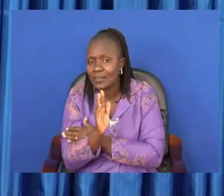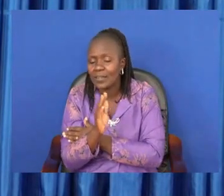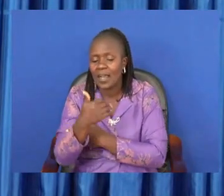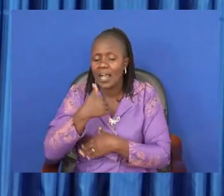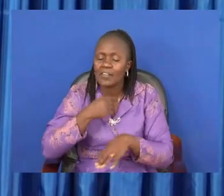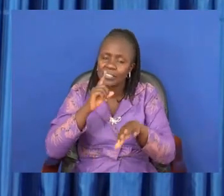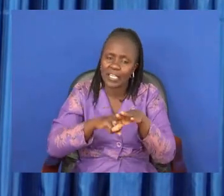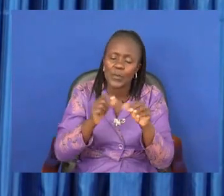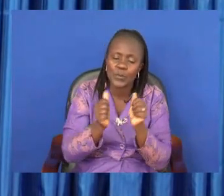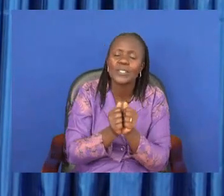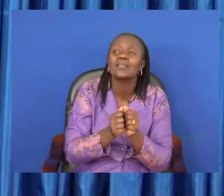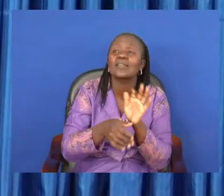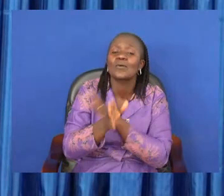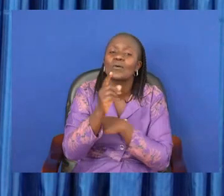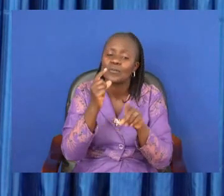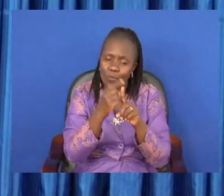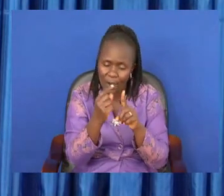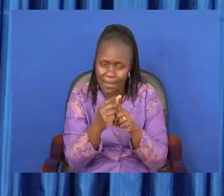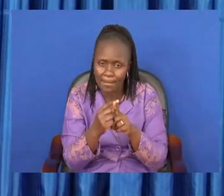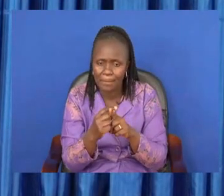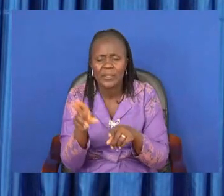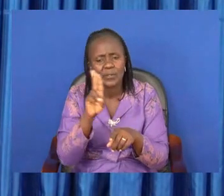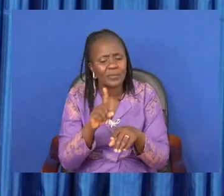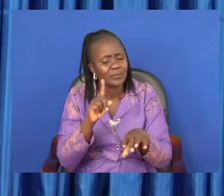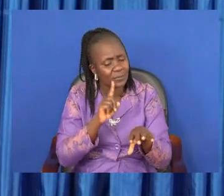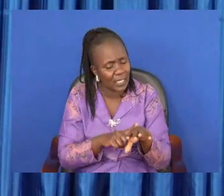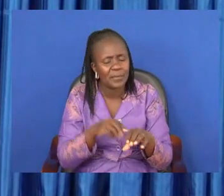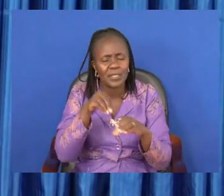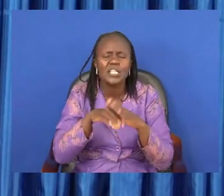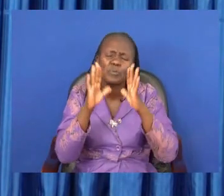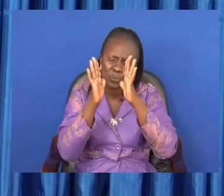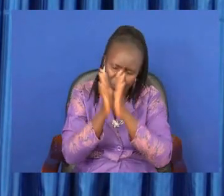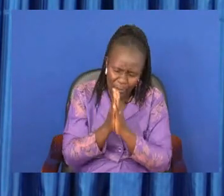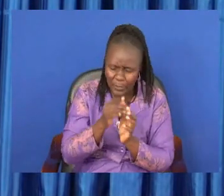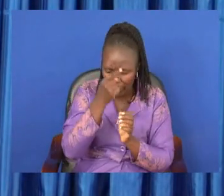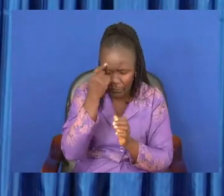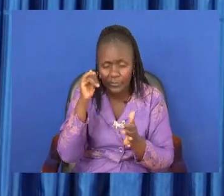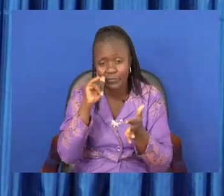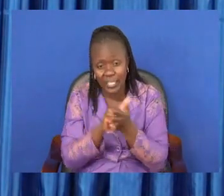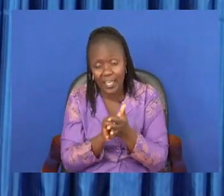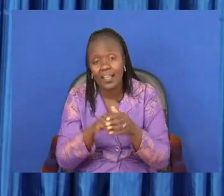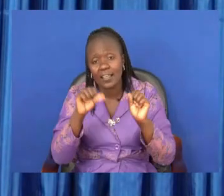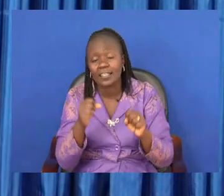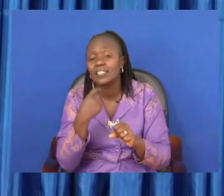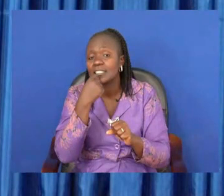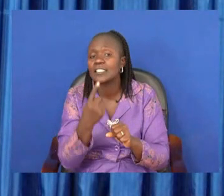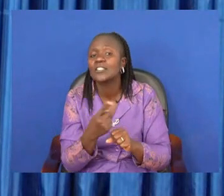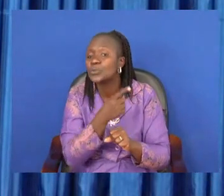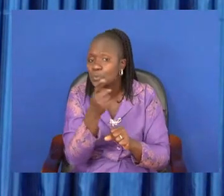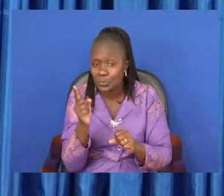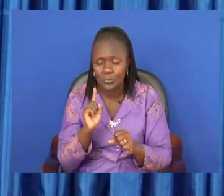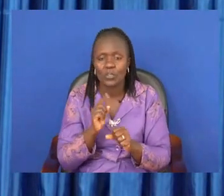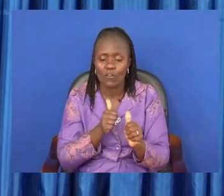spending a lot of time in the word of God. I am spending a lot of time in prayer. And because of that, I can be able to say to